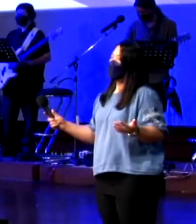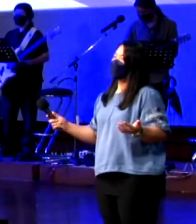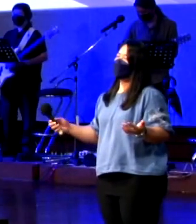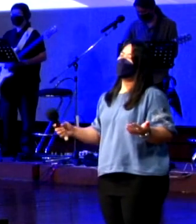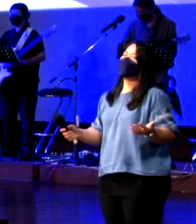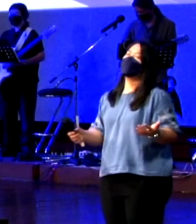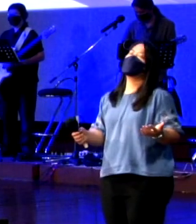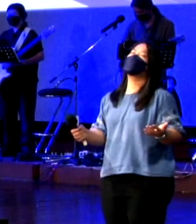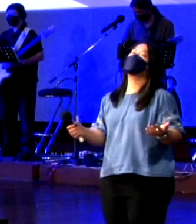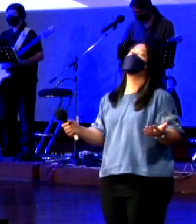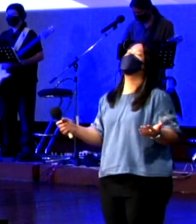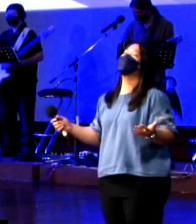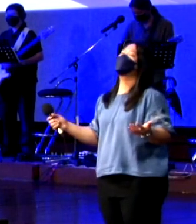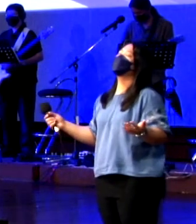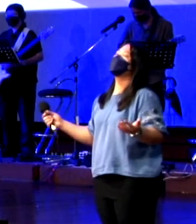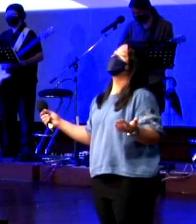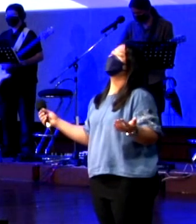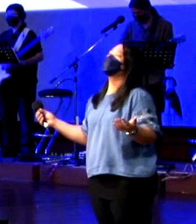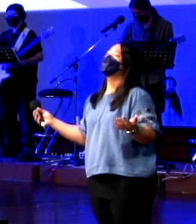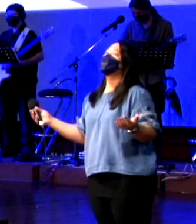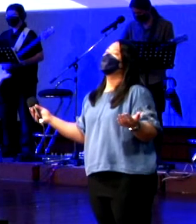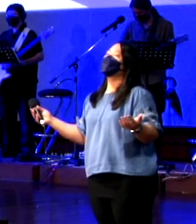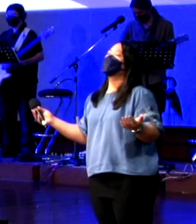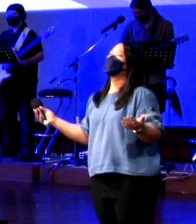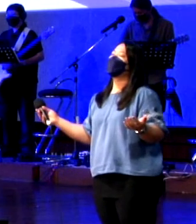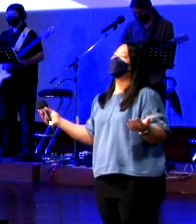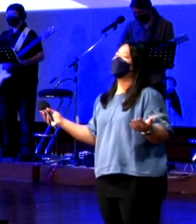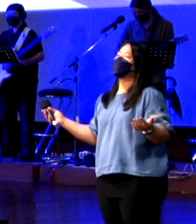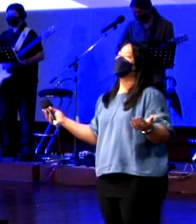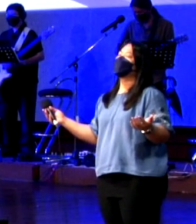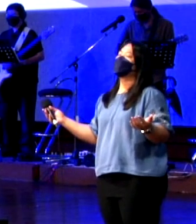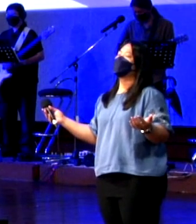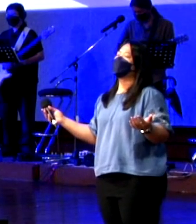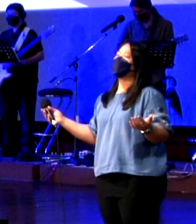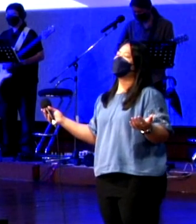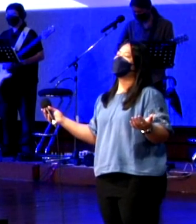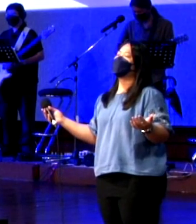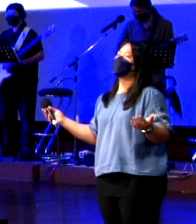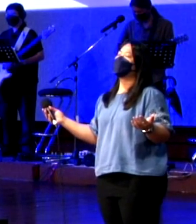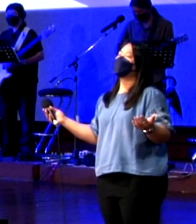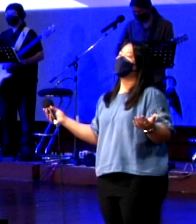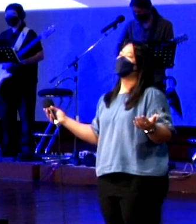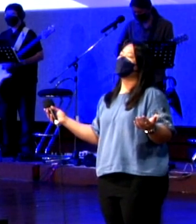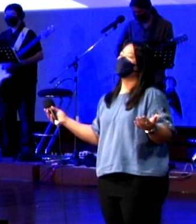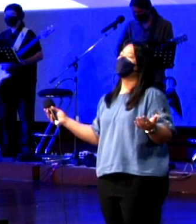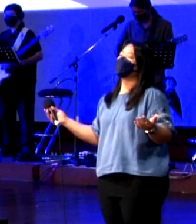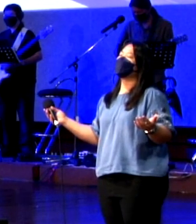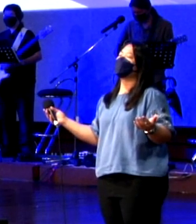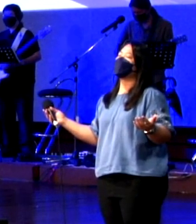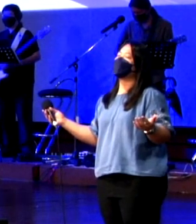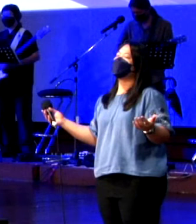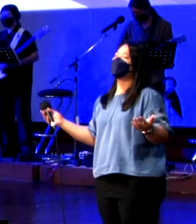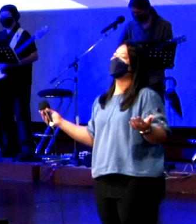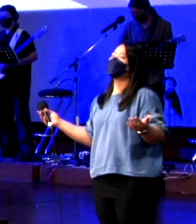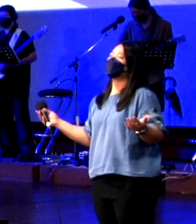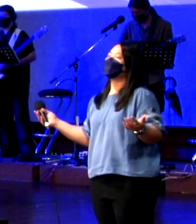want to just thank You for this calling to be Your followers, and also that privilege that You